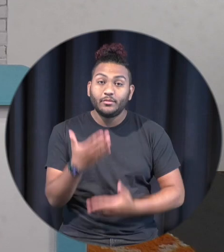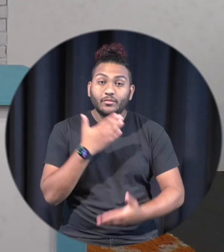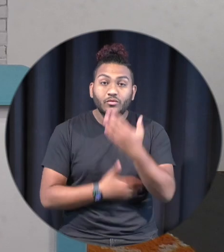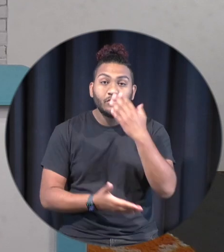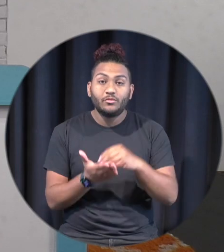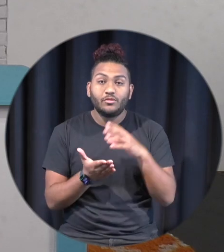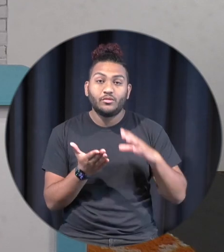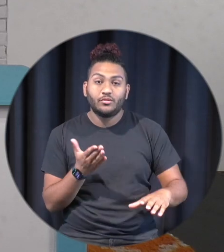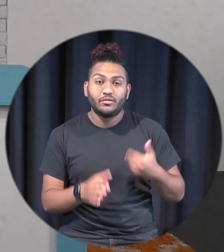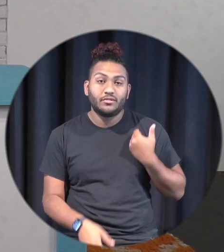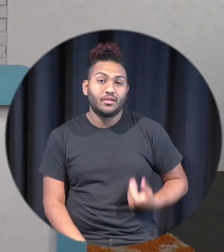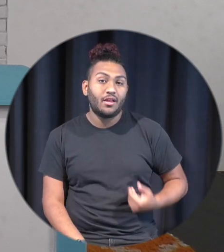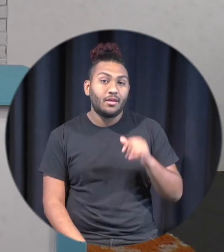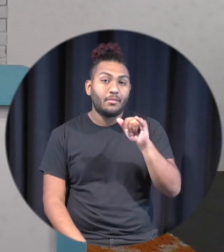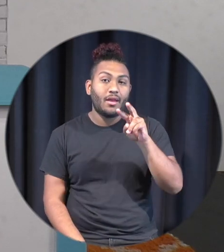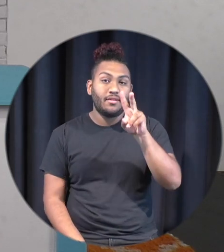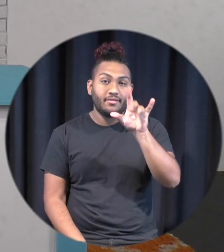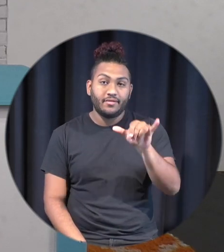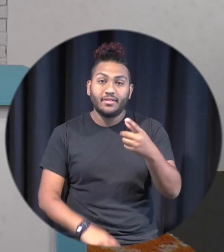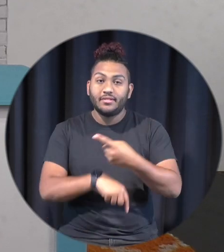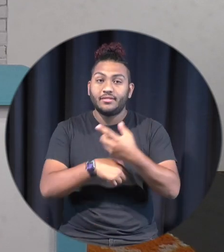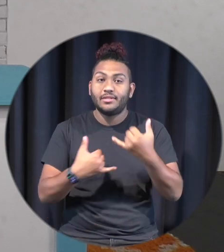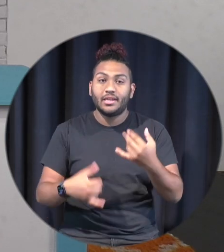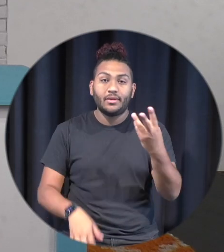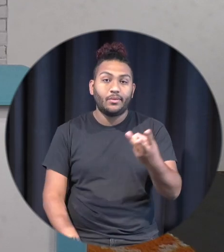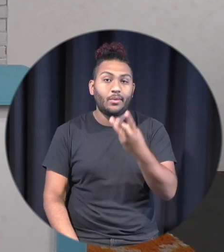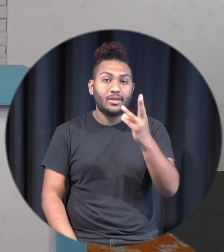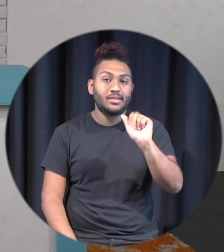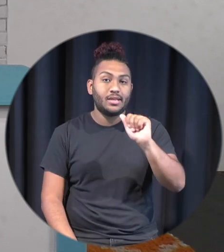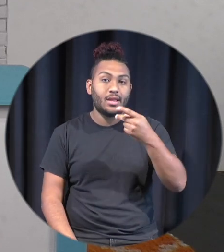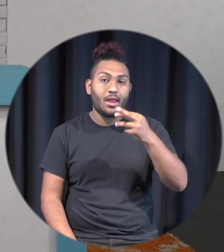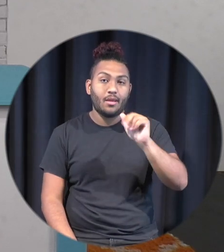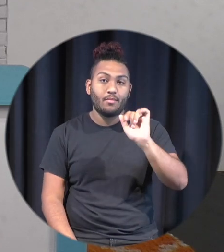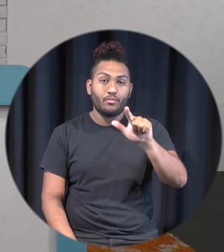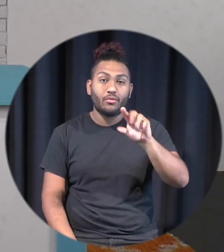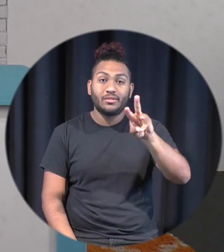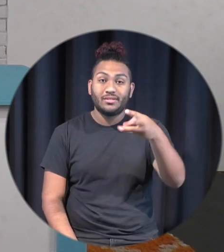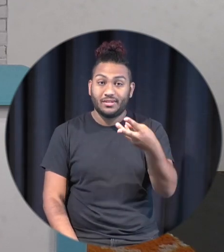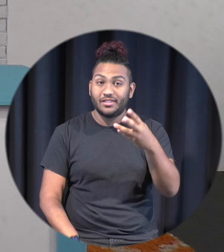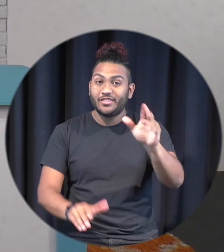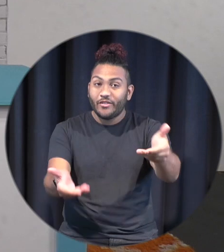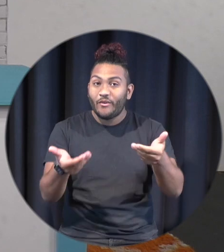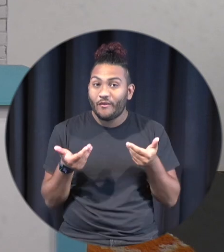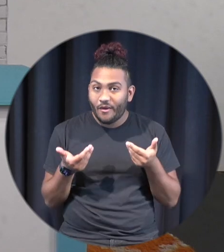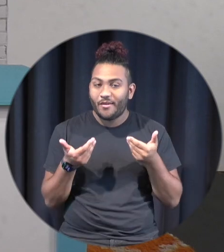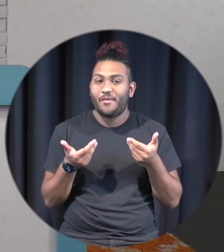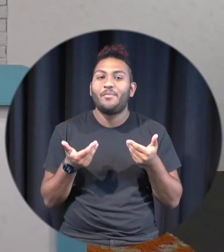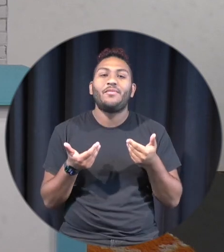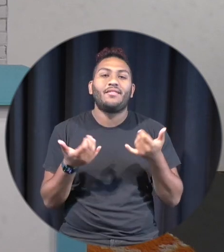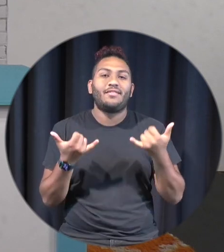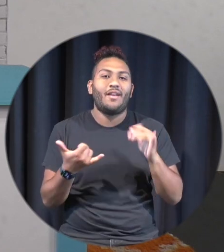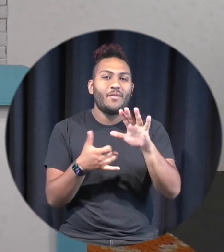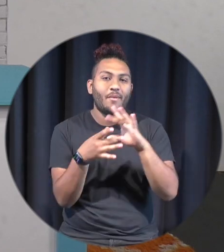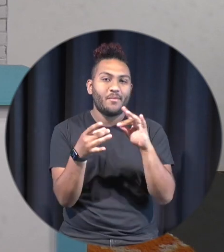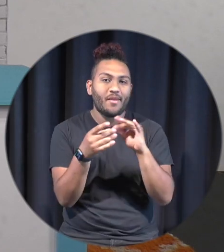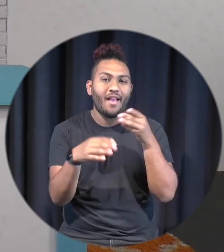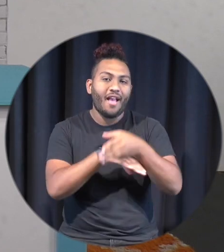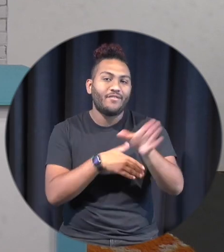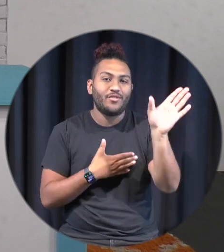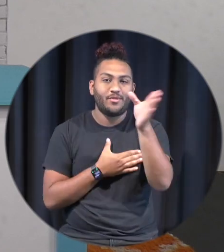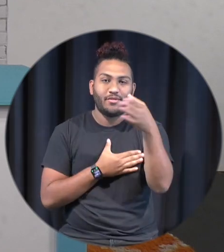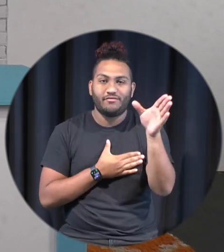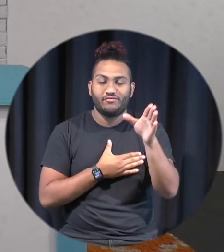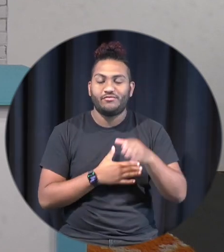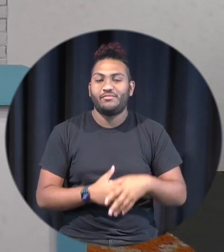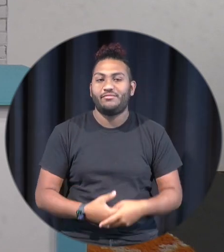Good morning, Braves. I'm Ivy, and today is Wednesday, April 6th. Welcome to Brave TV News. Now, here are your anchors right after the